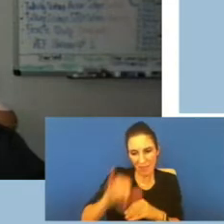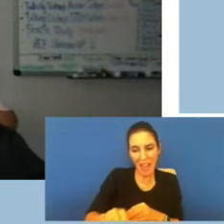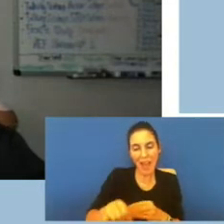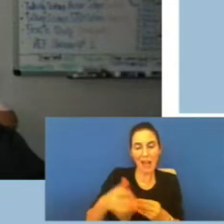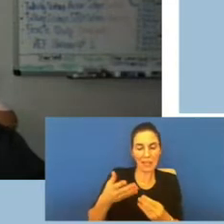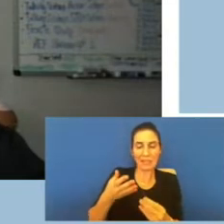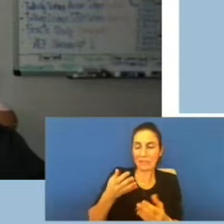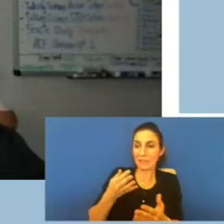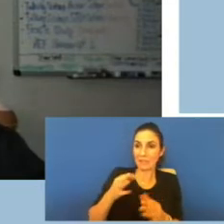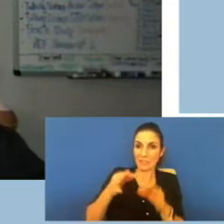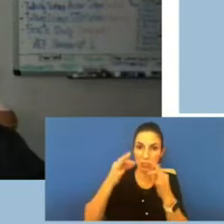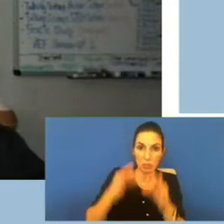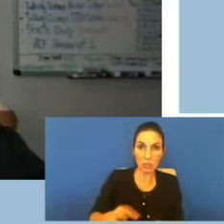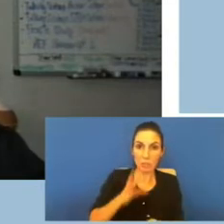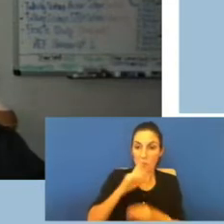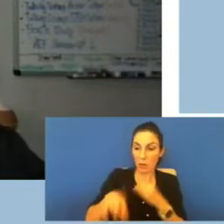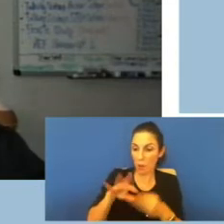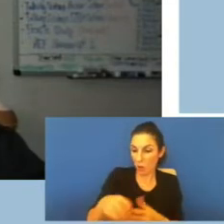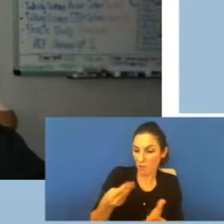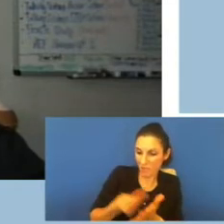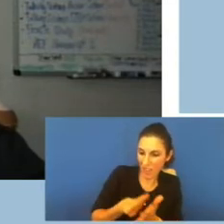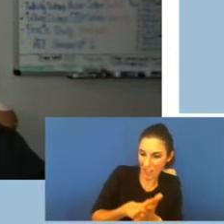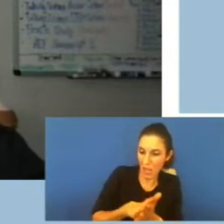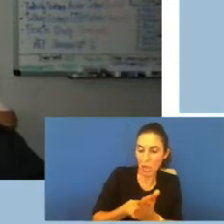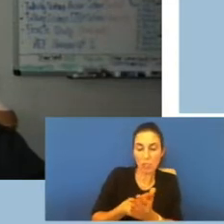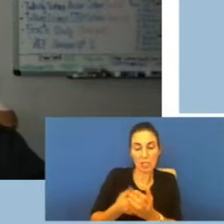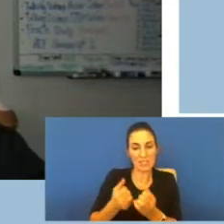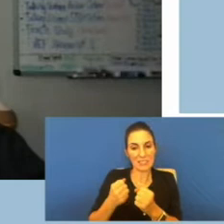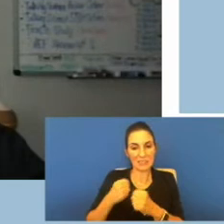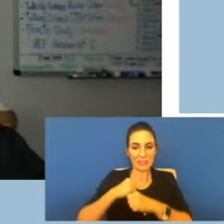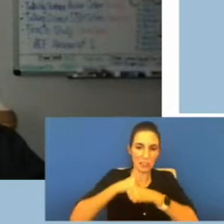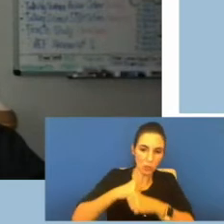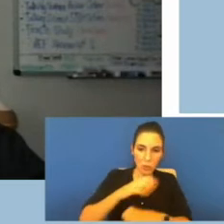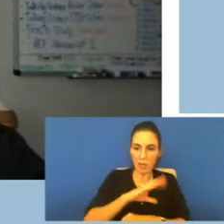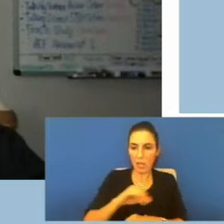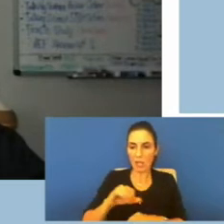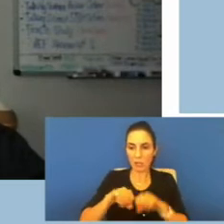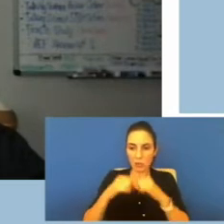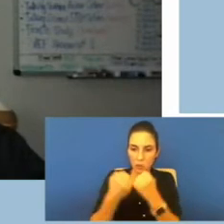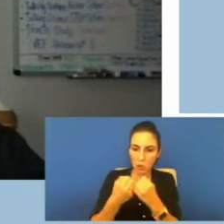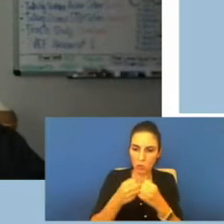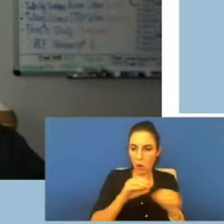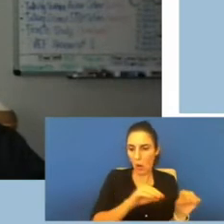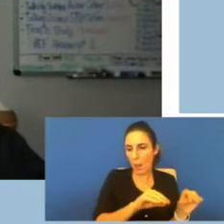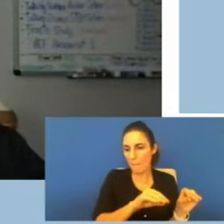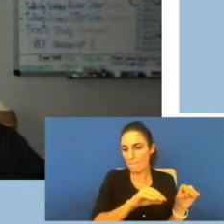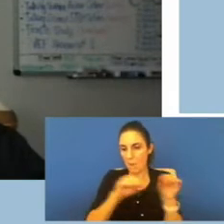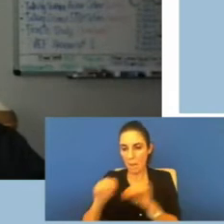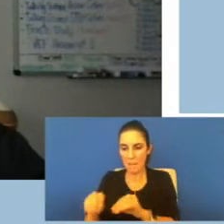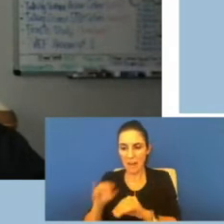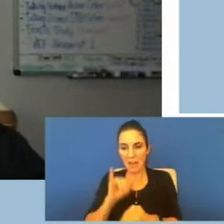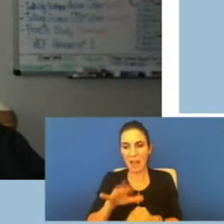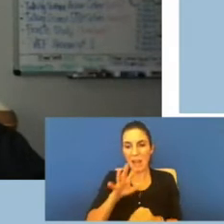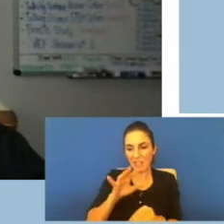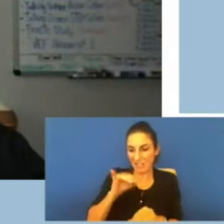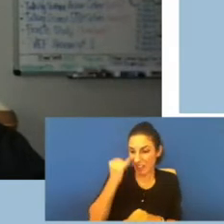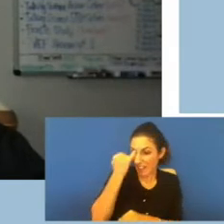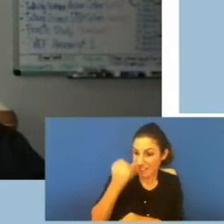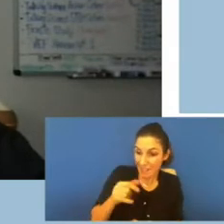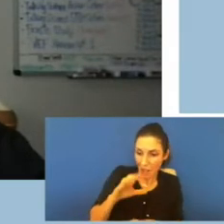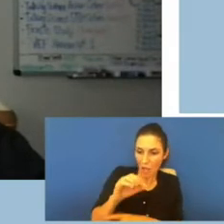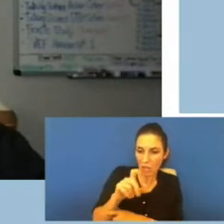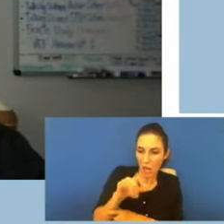security, and social mobility. And those were intimately tied to the idea that Carla would go on to pursue